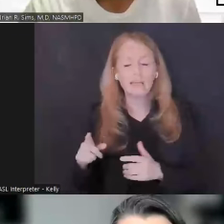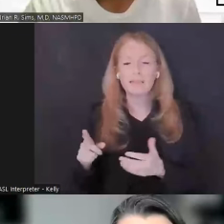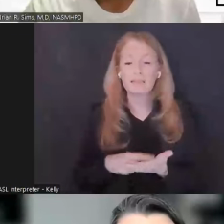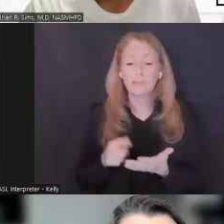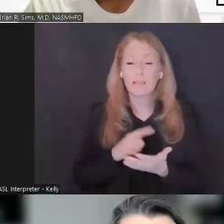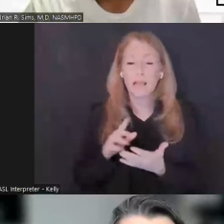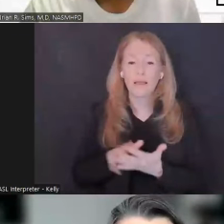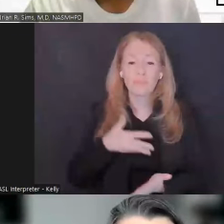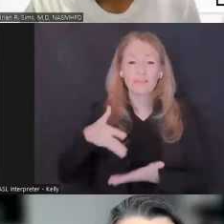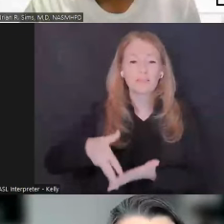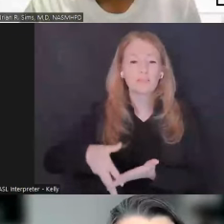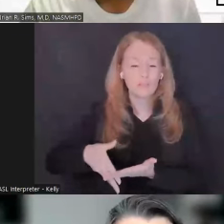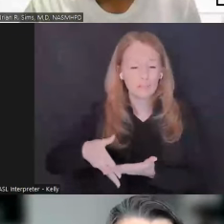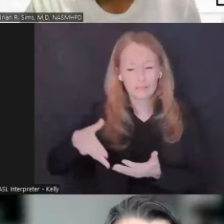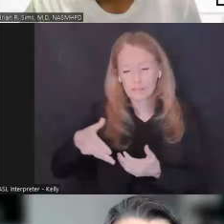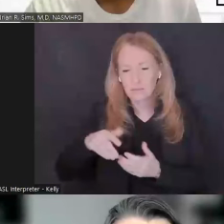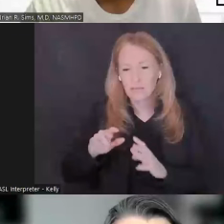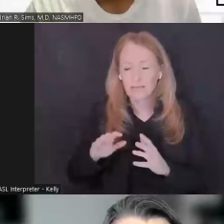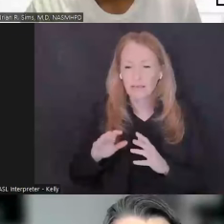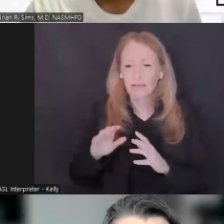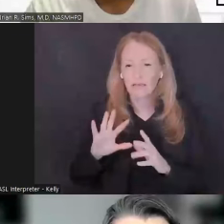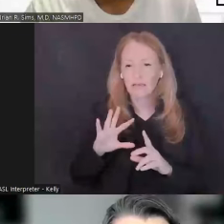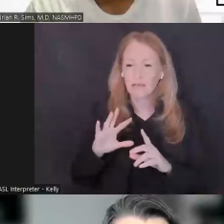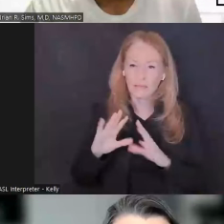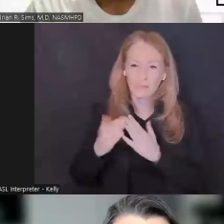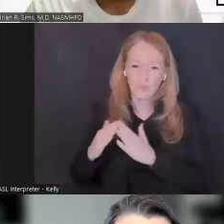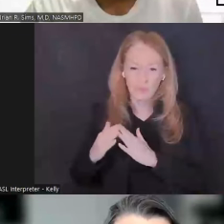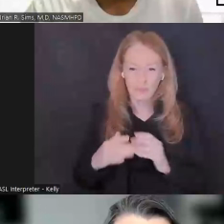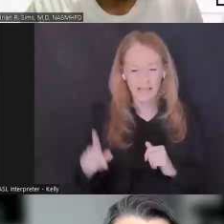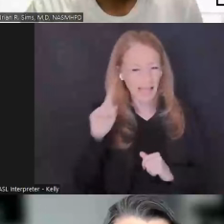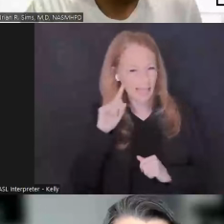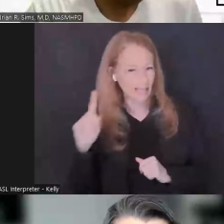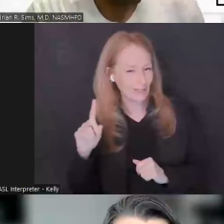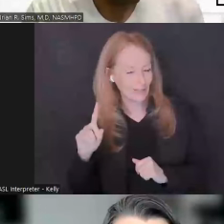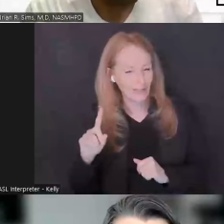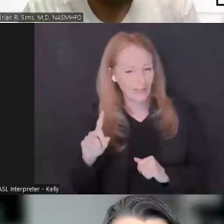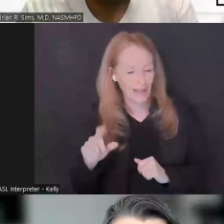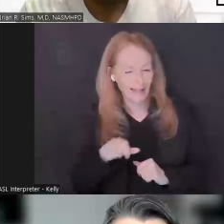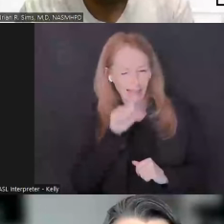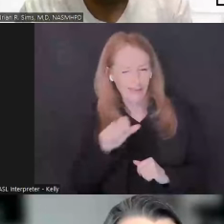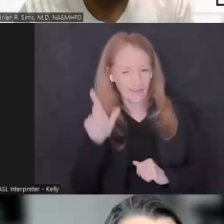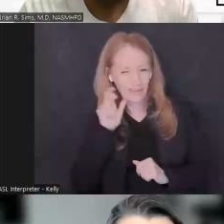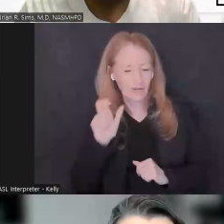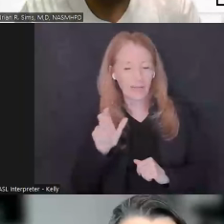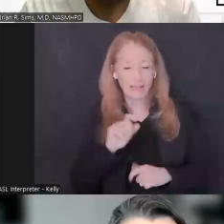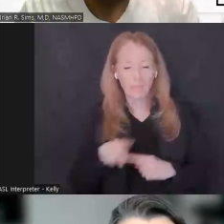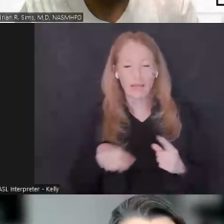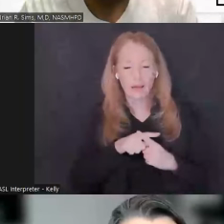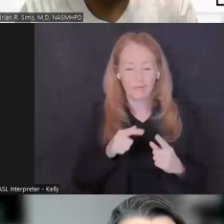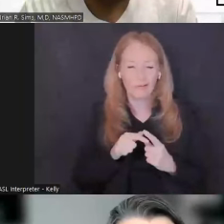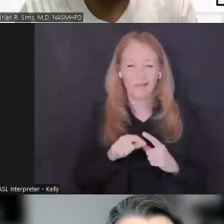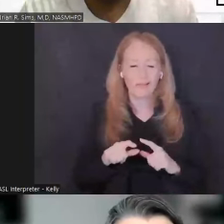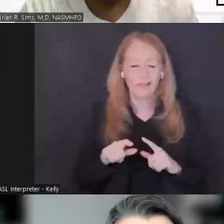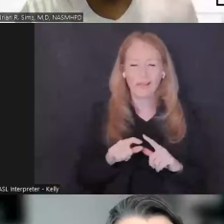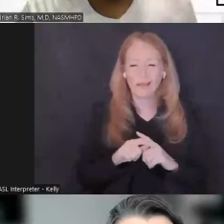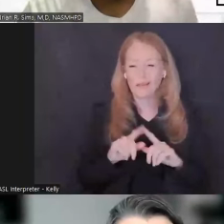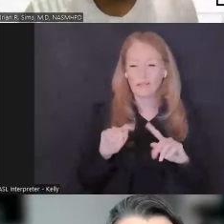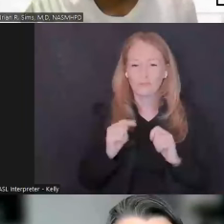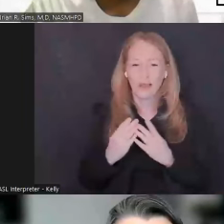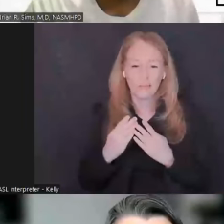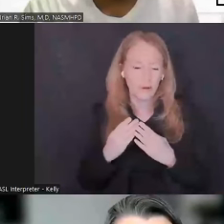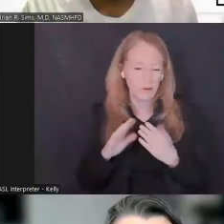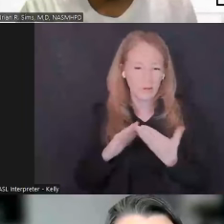I loved reading in the side that folks are here of like setting up tribal mobile crisis response because tribal communities, we